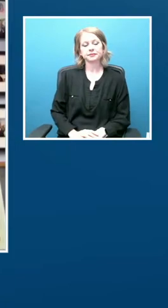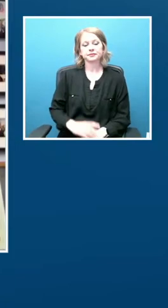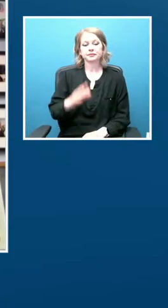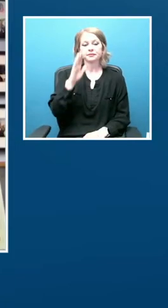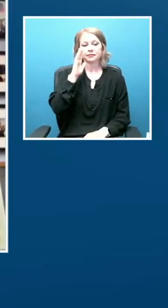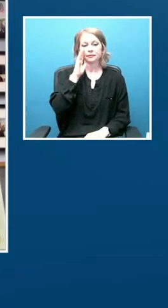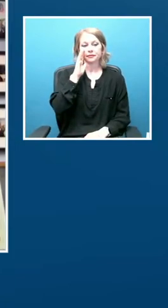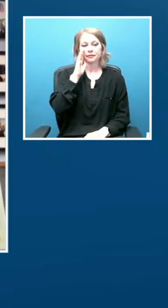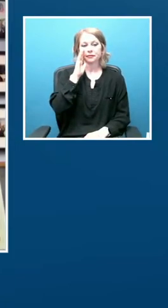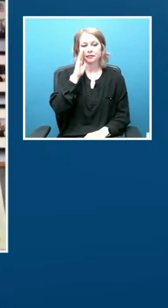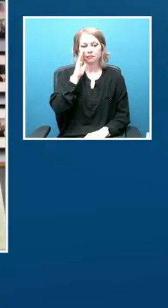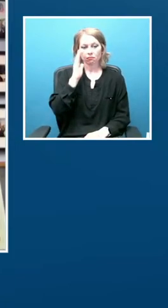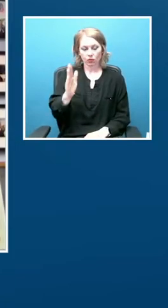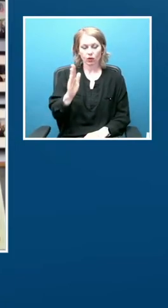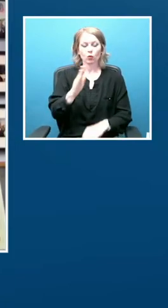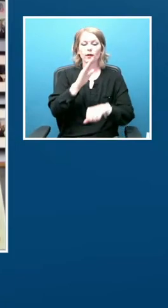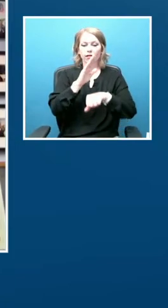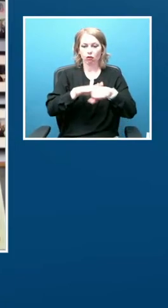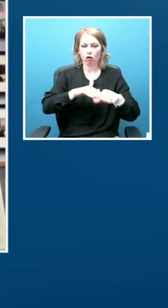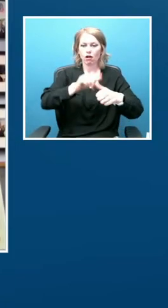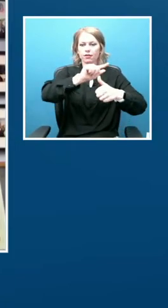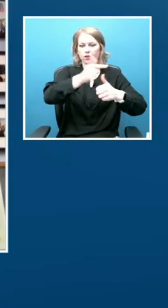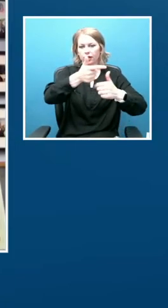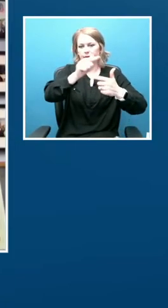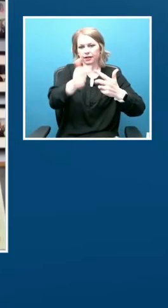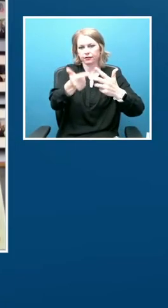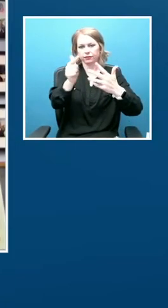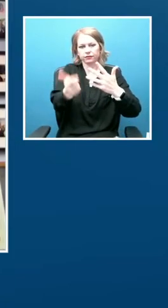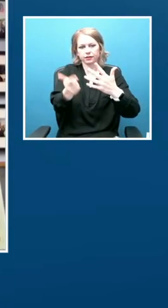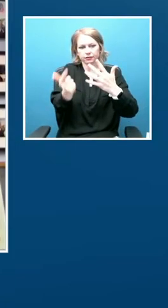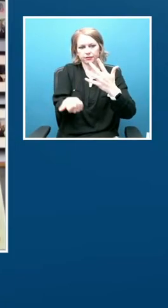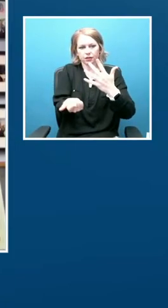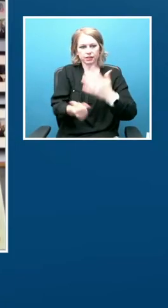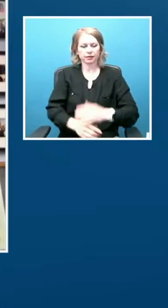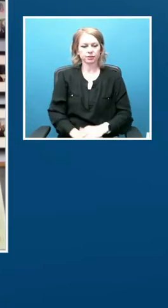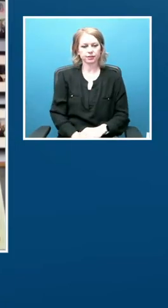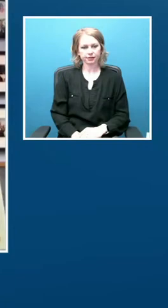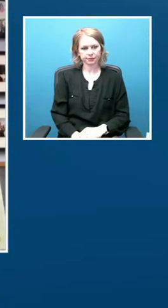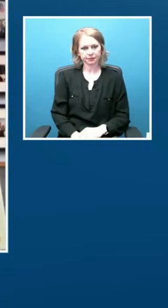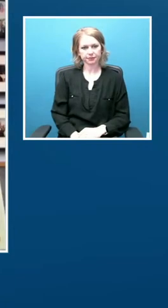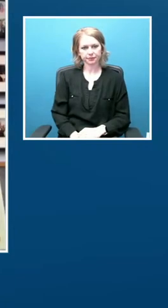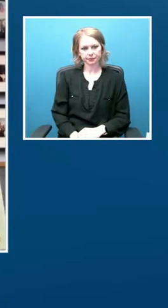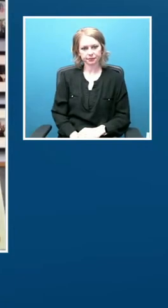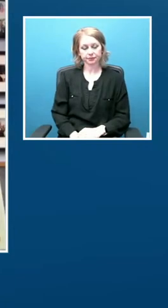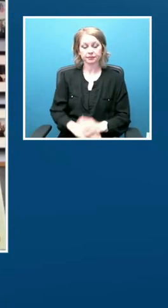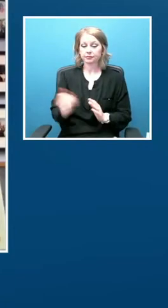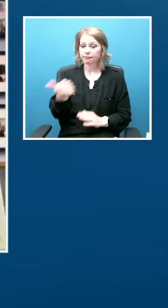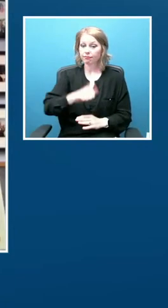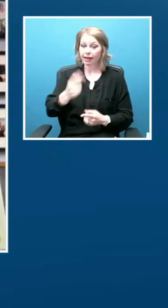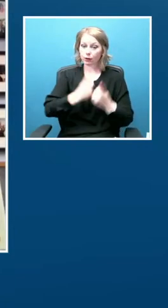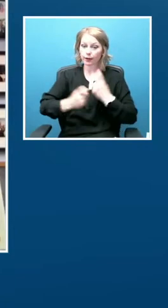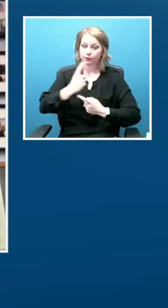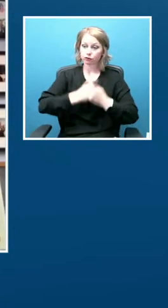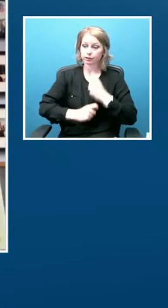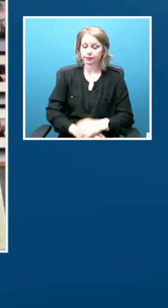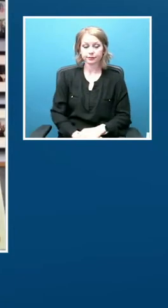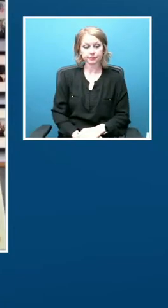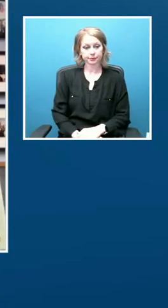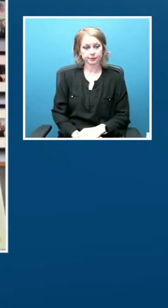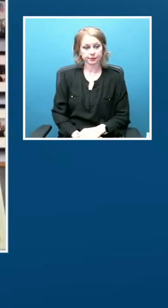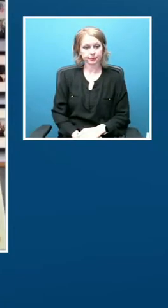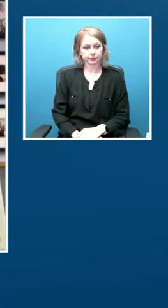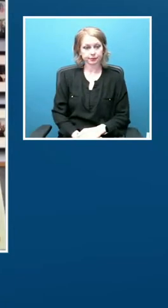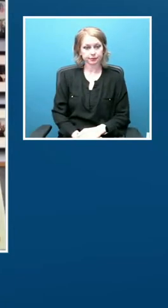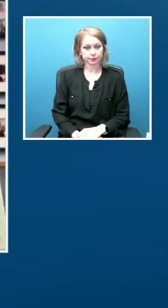you're seeking recognition, but please be patient with us. Are there any questions? If you have